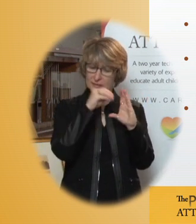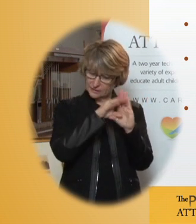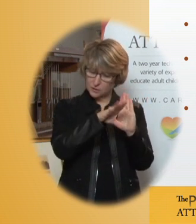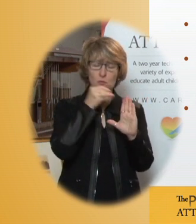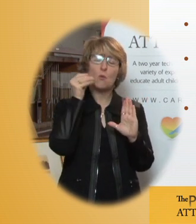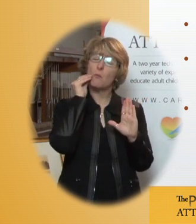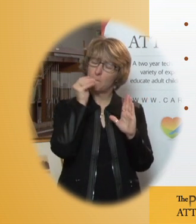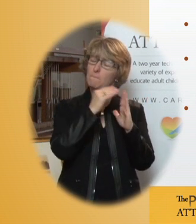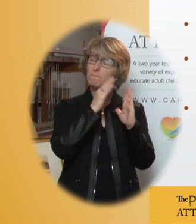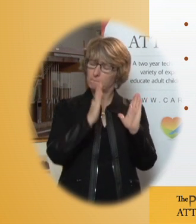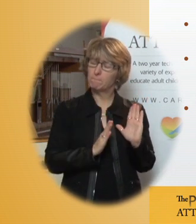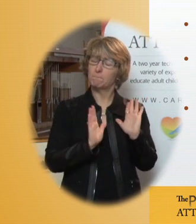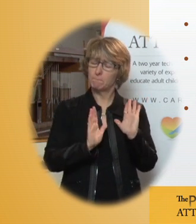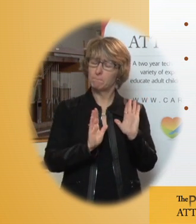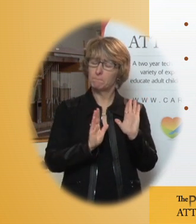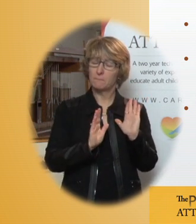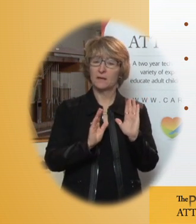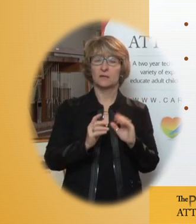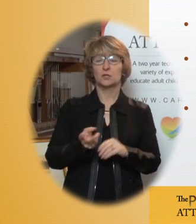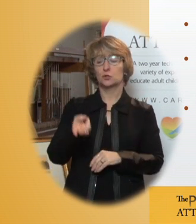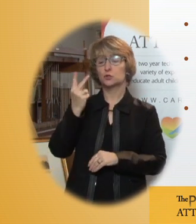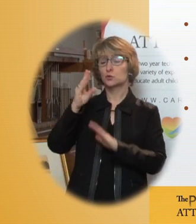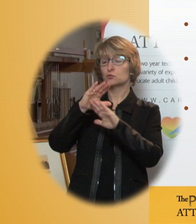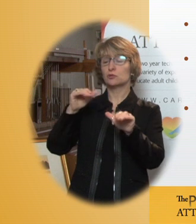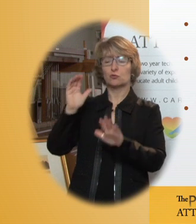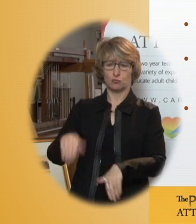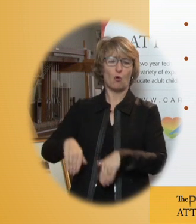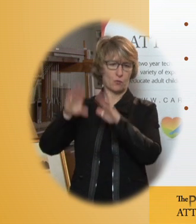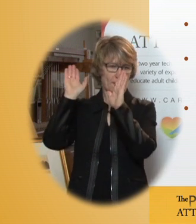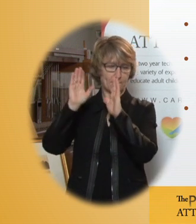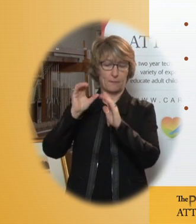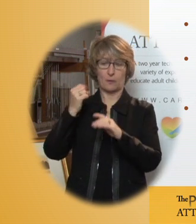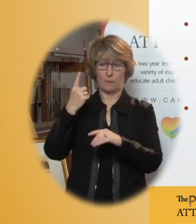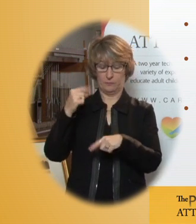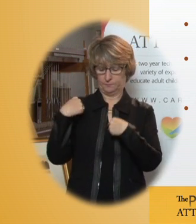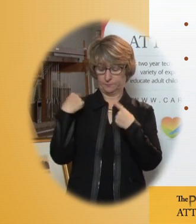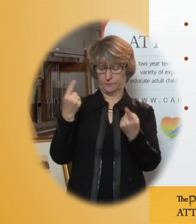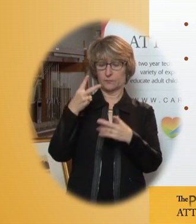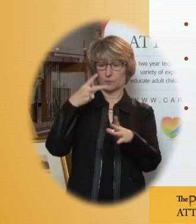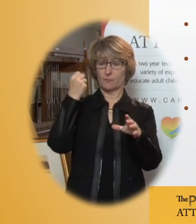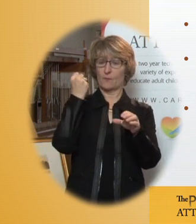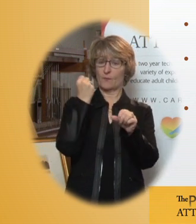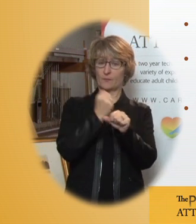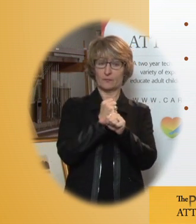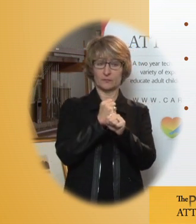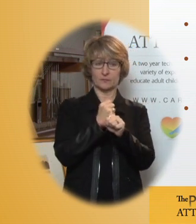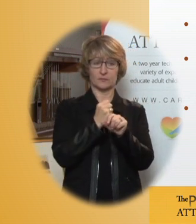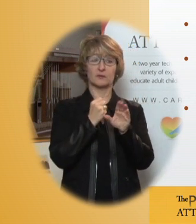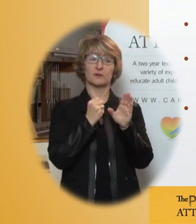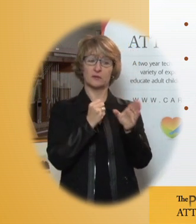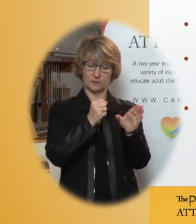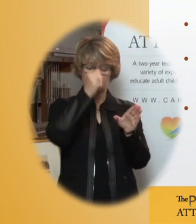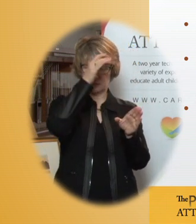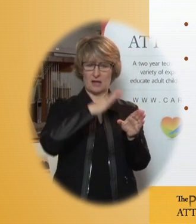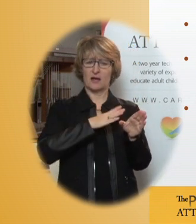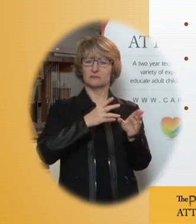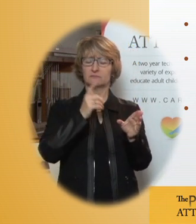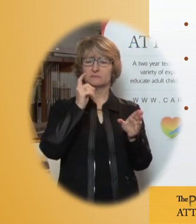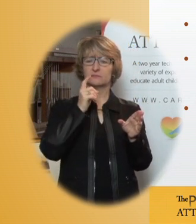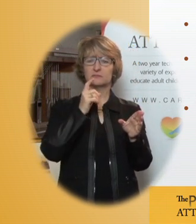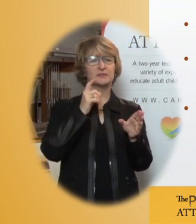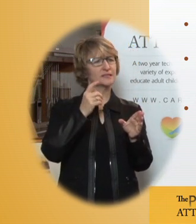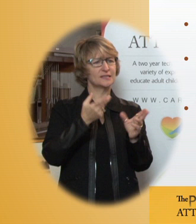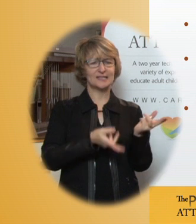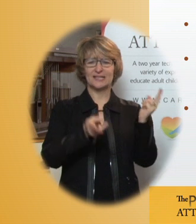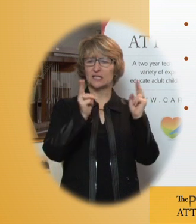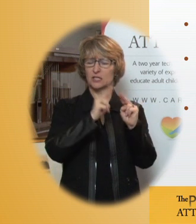home, and he has 2 grown children. And over the last 2 years, he's had increased short-term